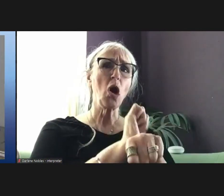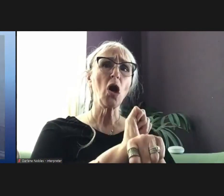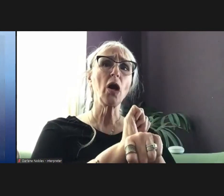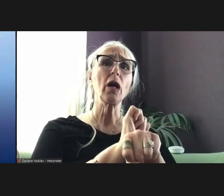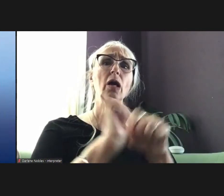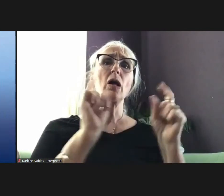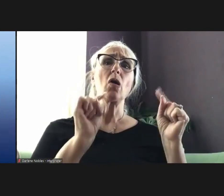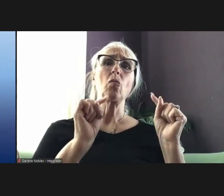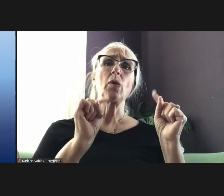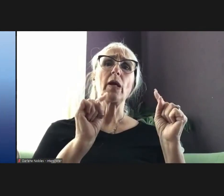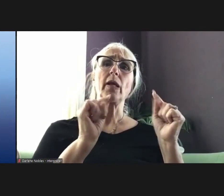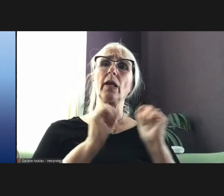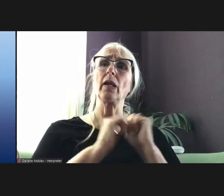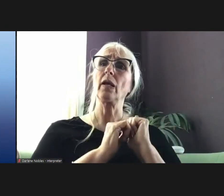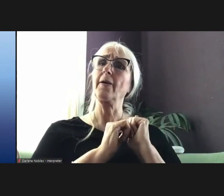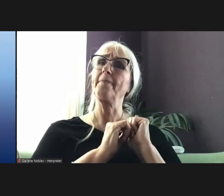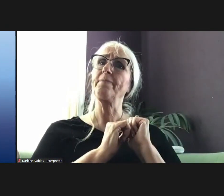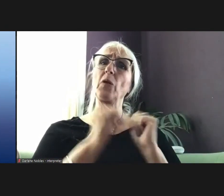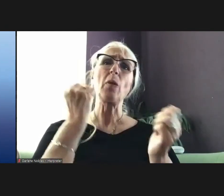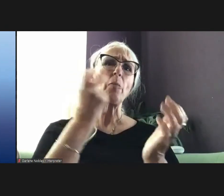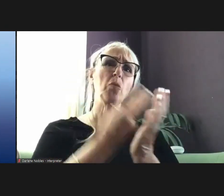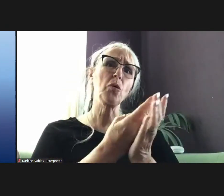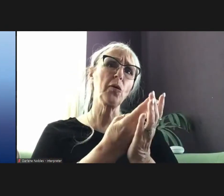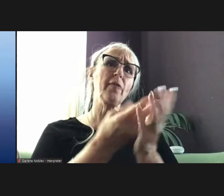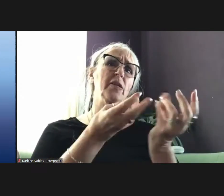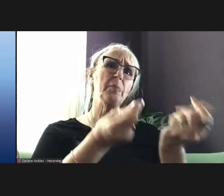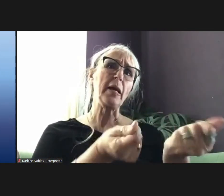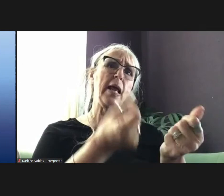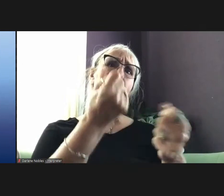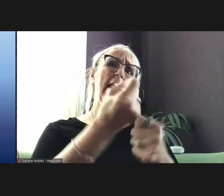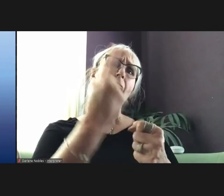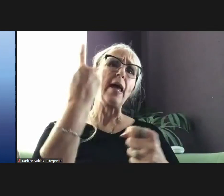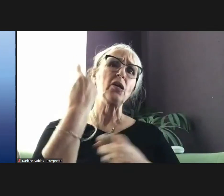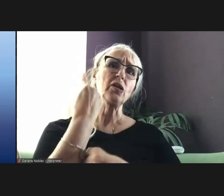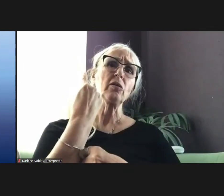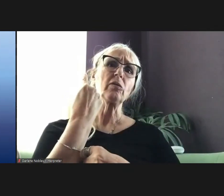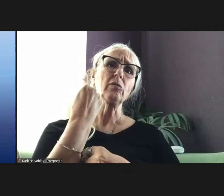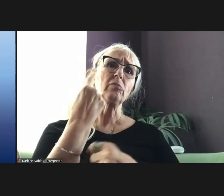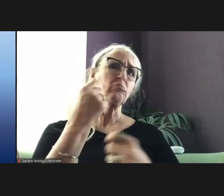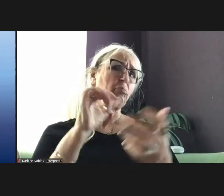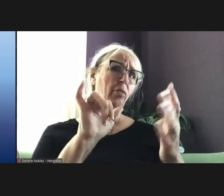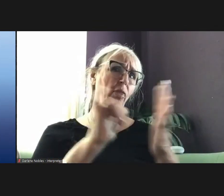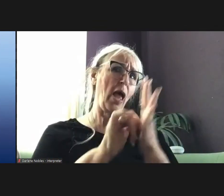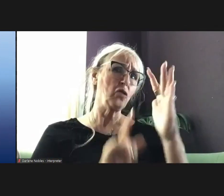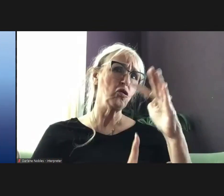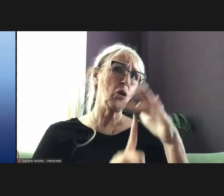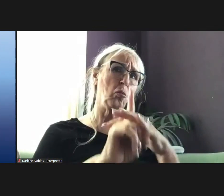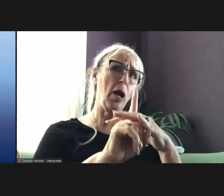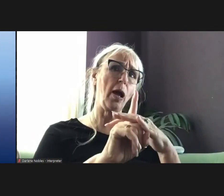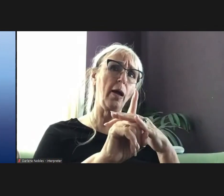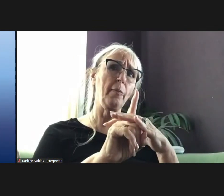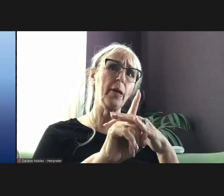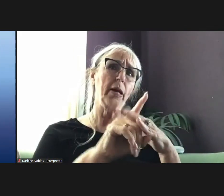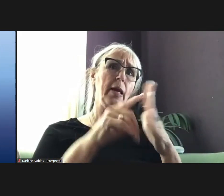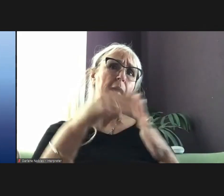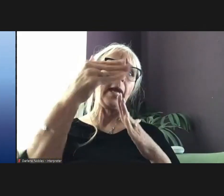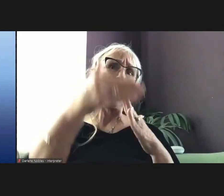we approved it being spent last year, did that show up in the end of the